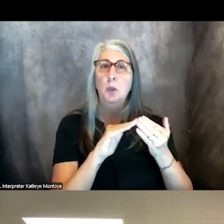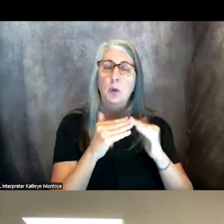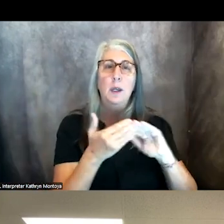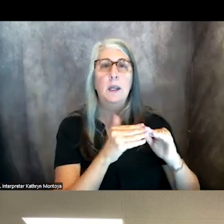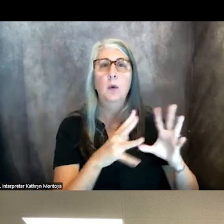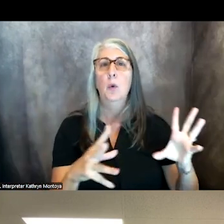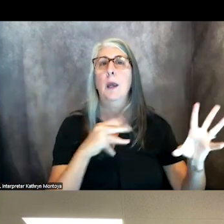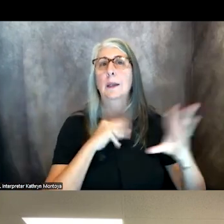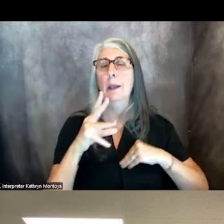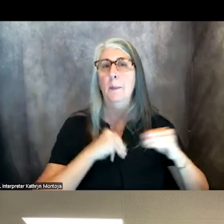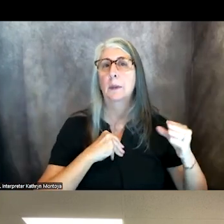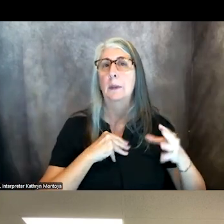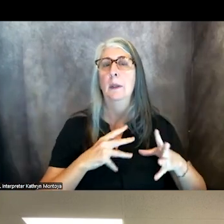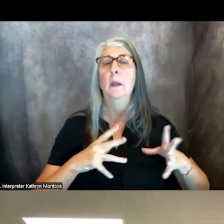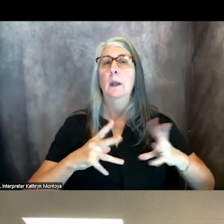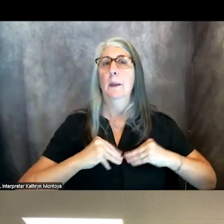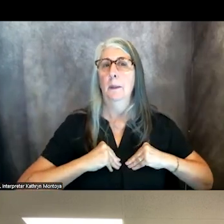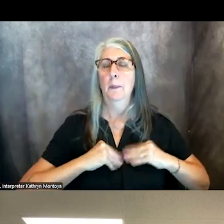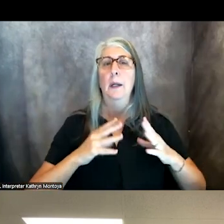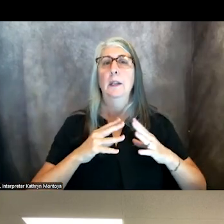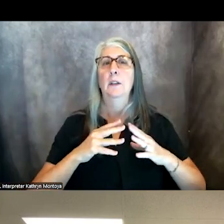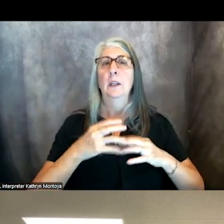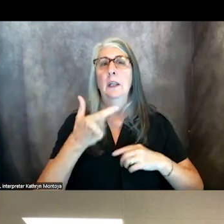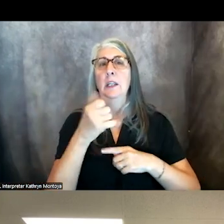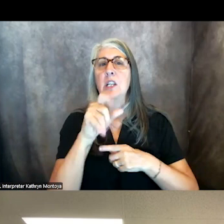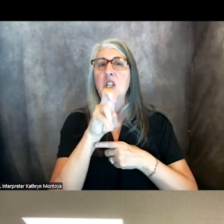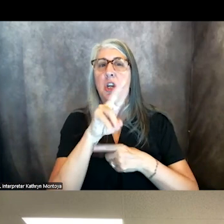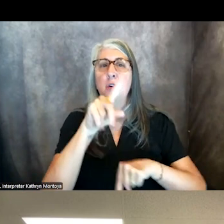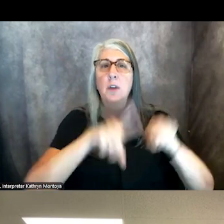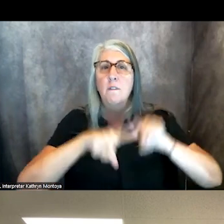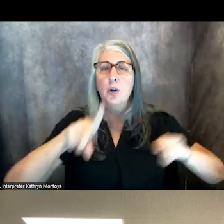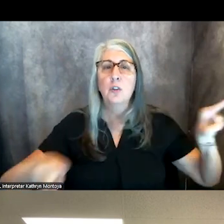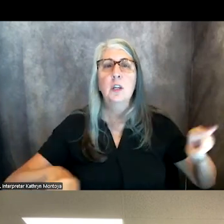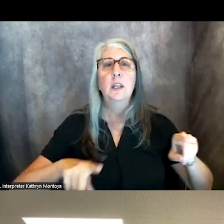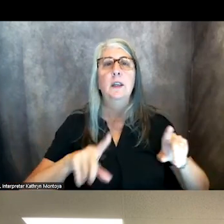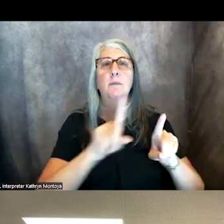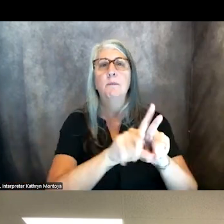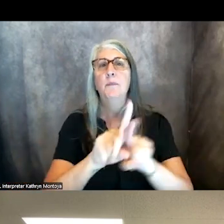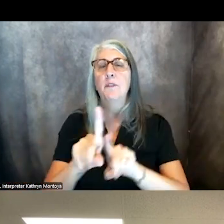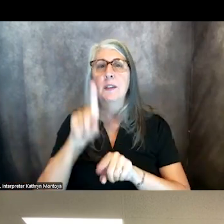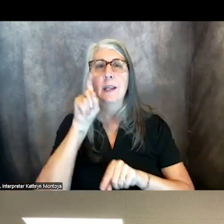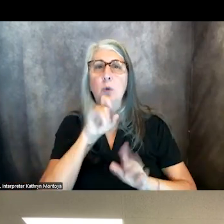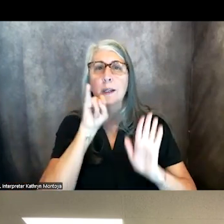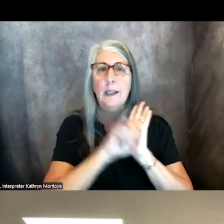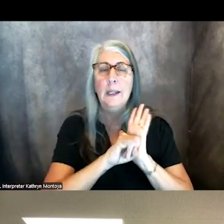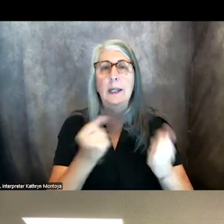gender diversity, various forms of sexual identity and sexual expression,